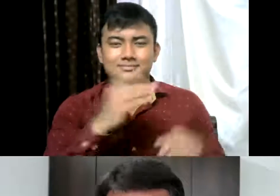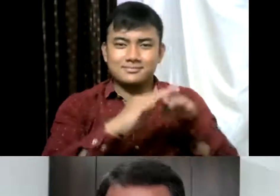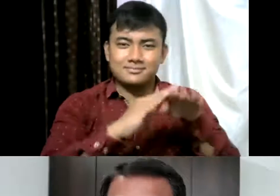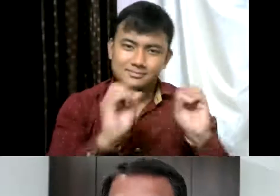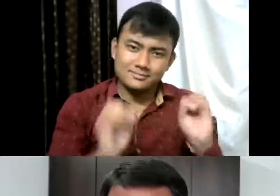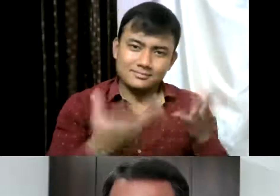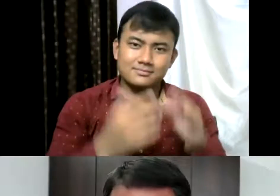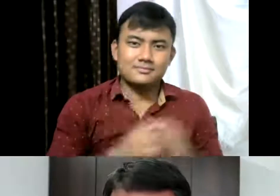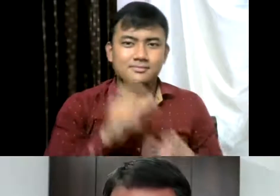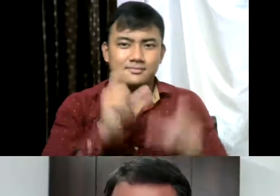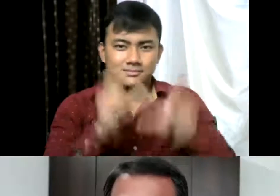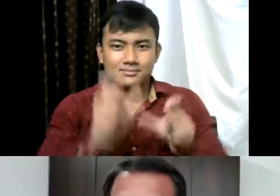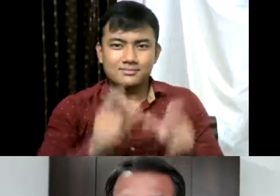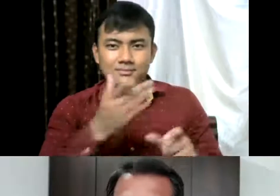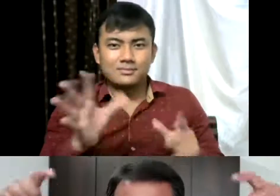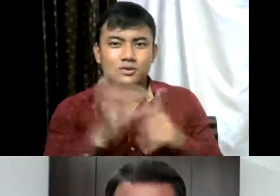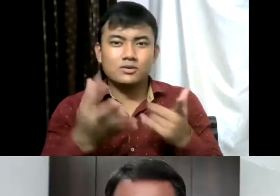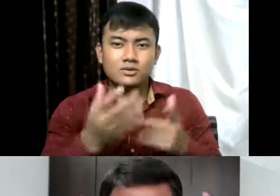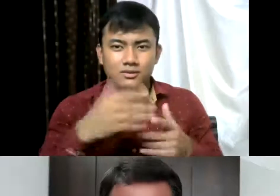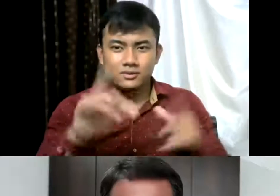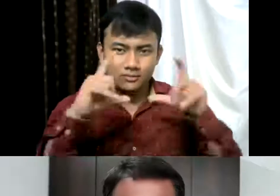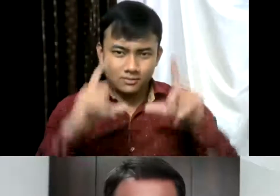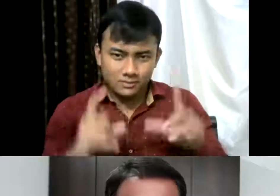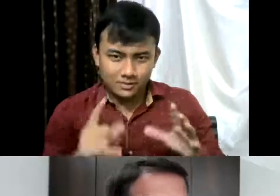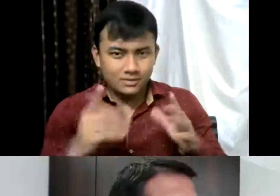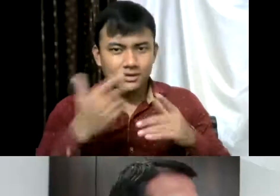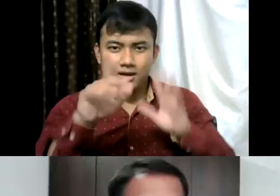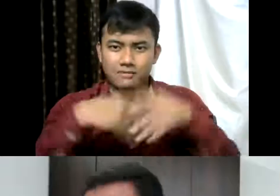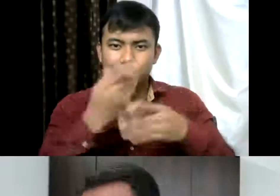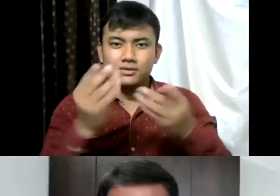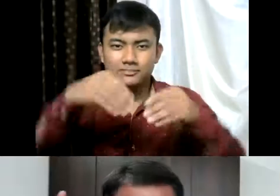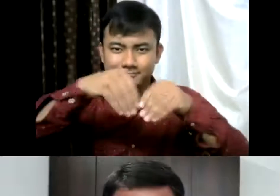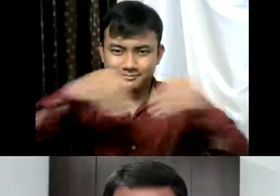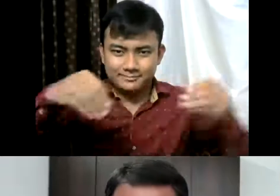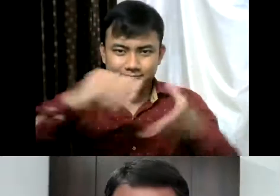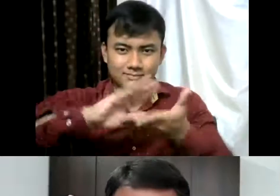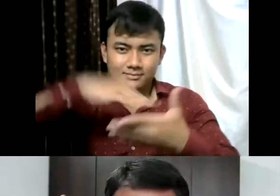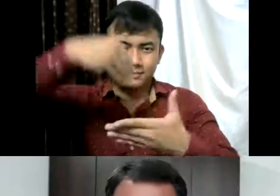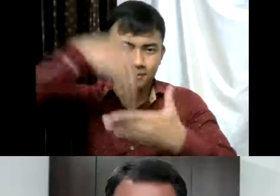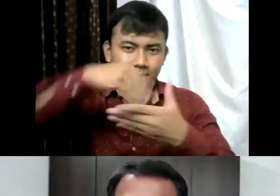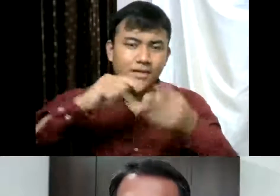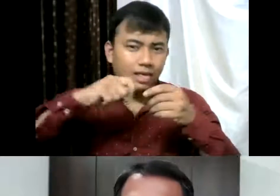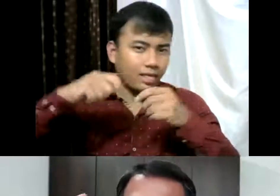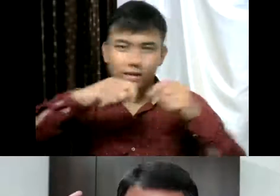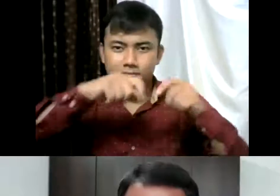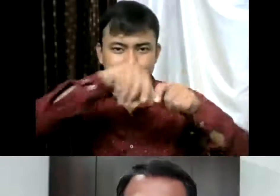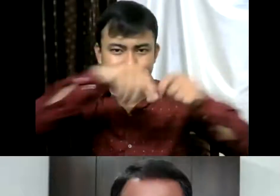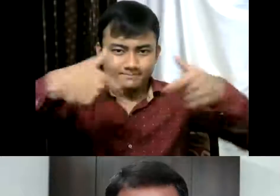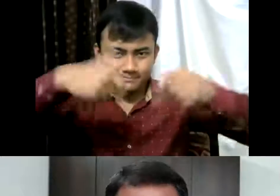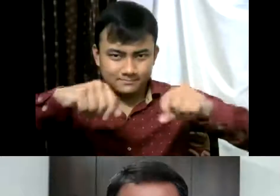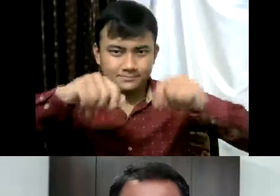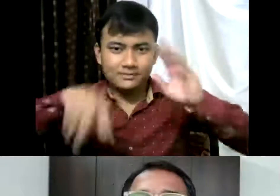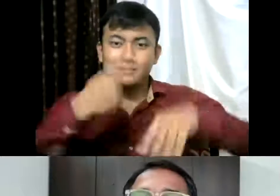can take and print photographs, put them in lifafas, lick them, seal them shut, and rent